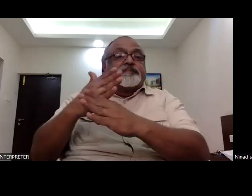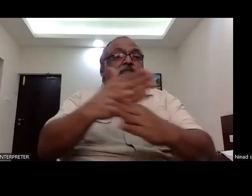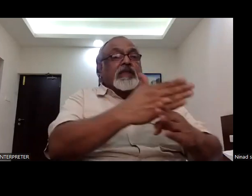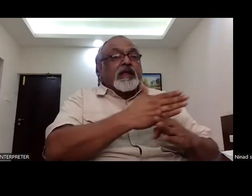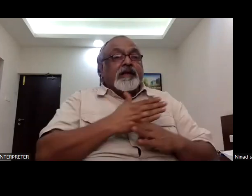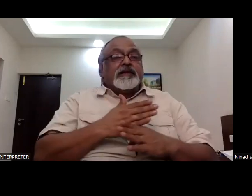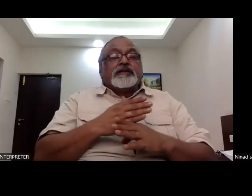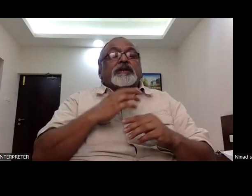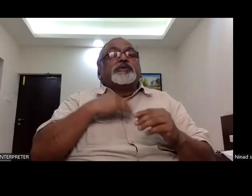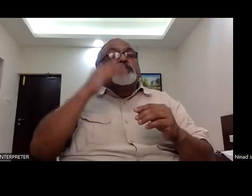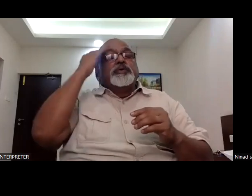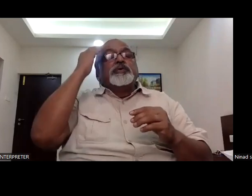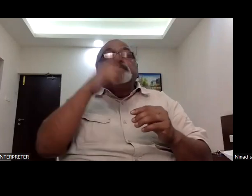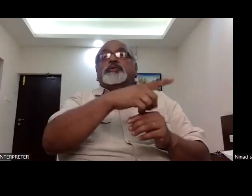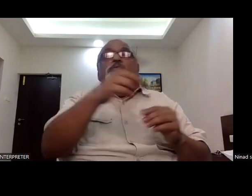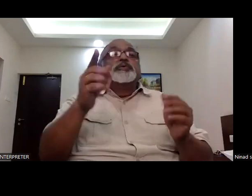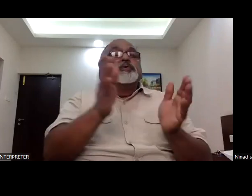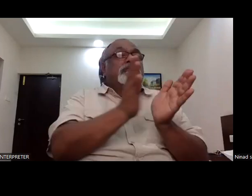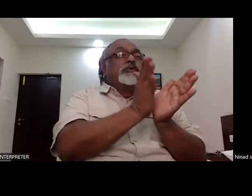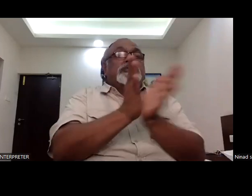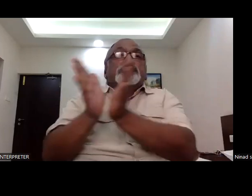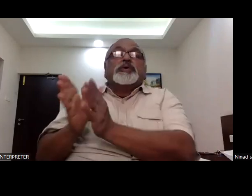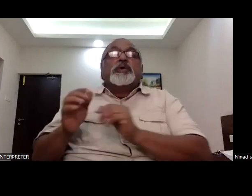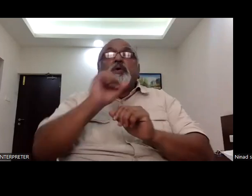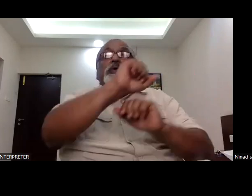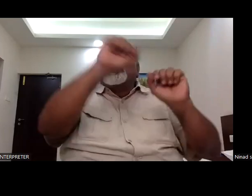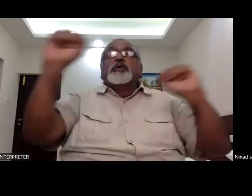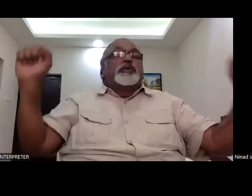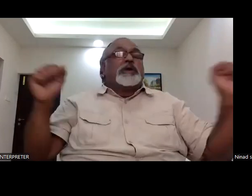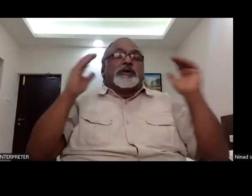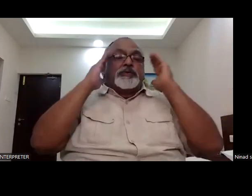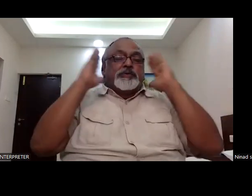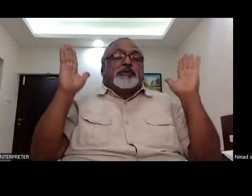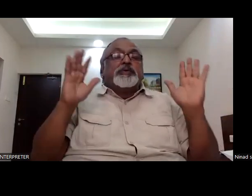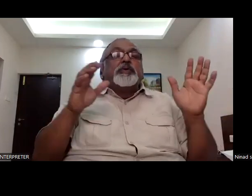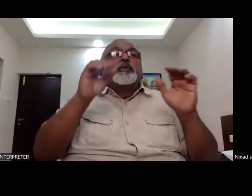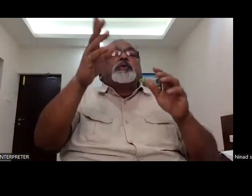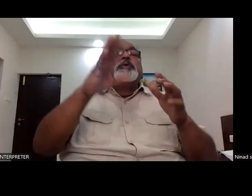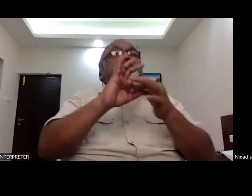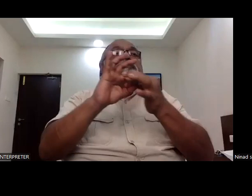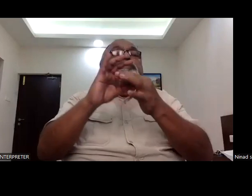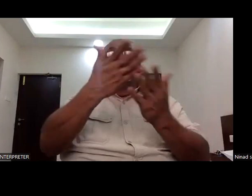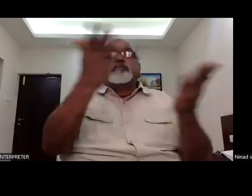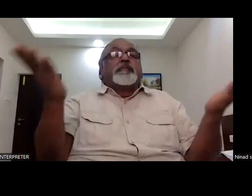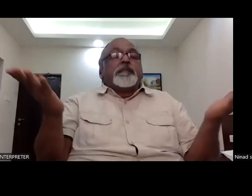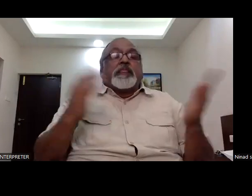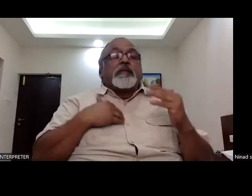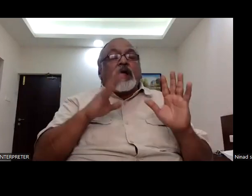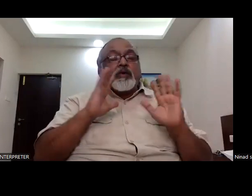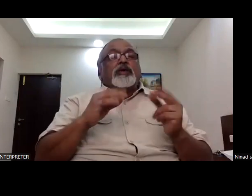you belong to, but then I just want to know that I would like to cover 2-3 things.